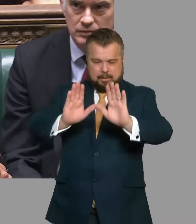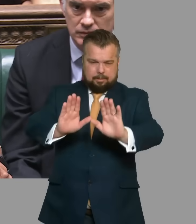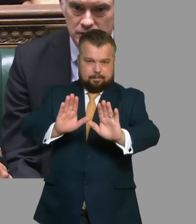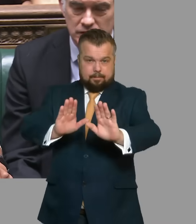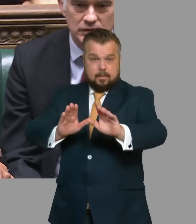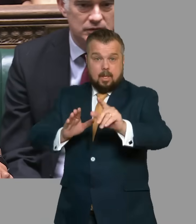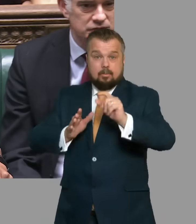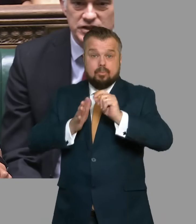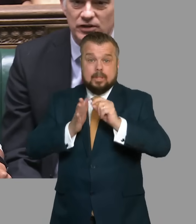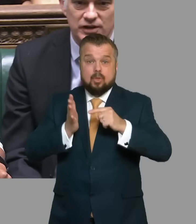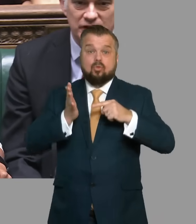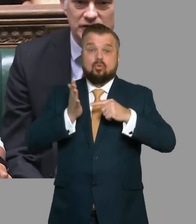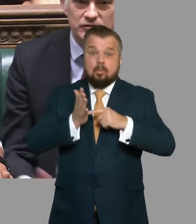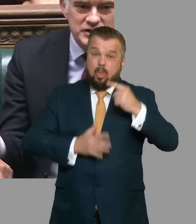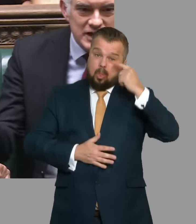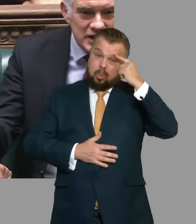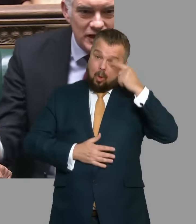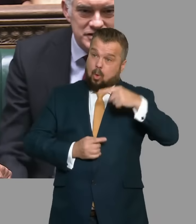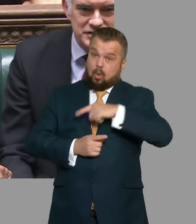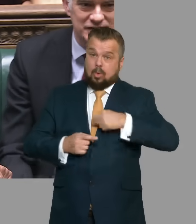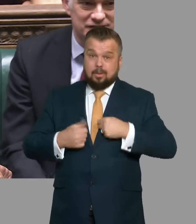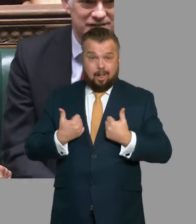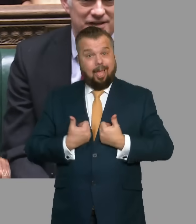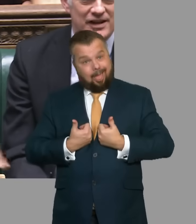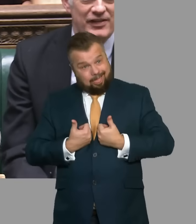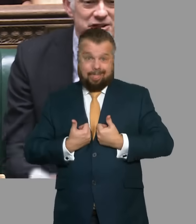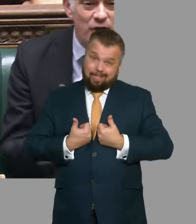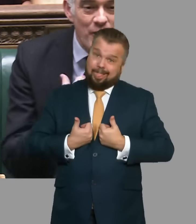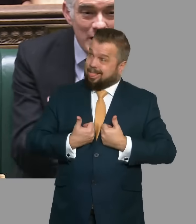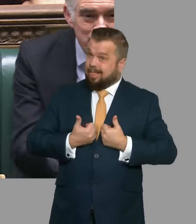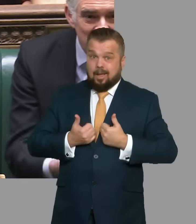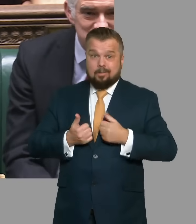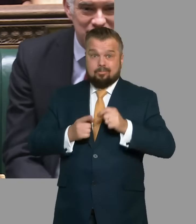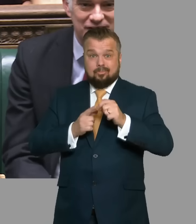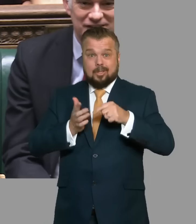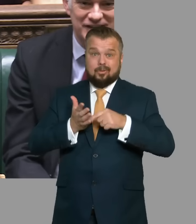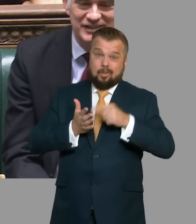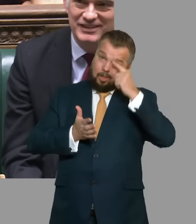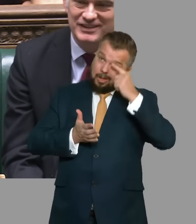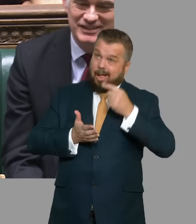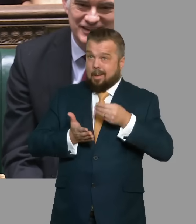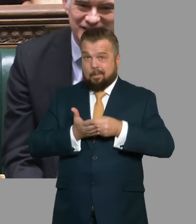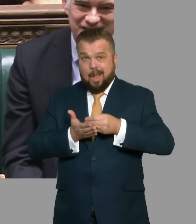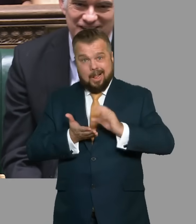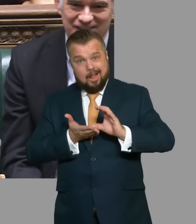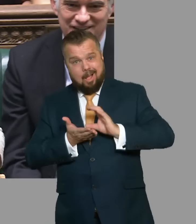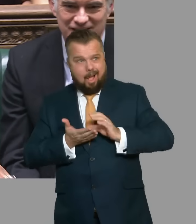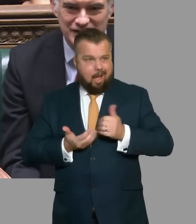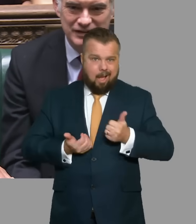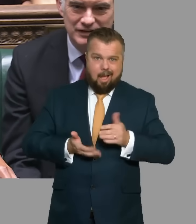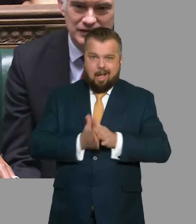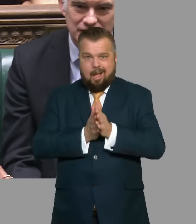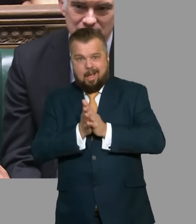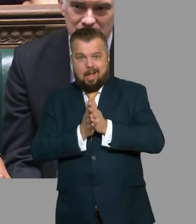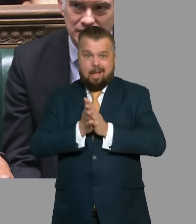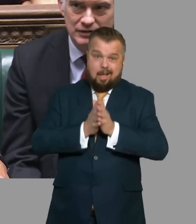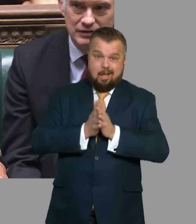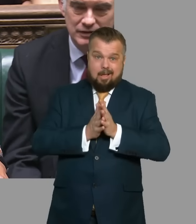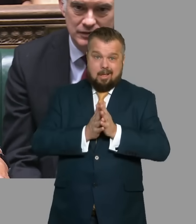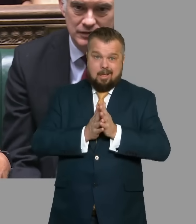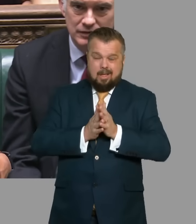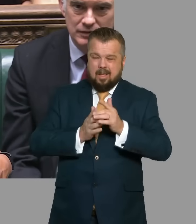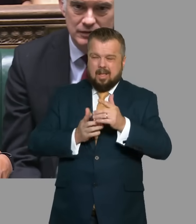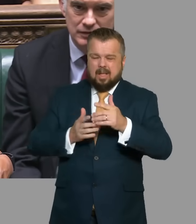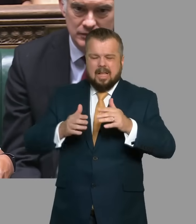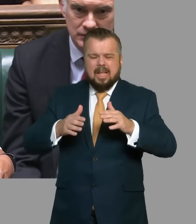paying £35 billion for the privilege. Why doesn't he just scrap this terrible deal and